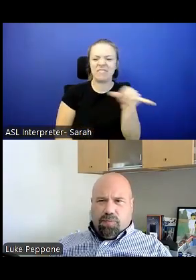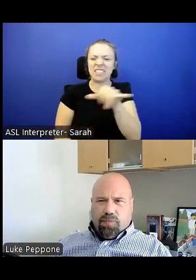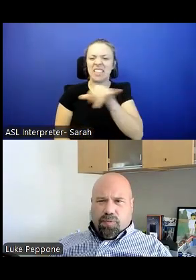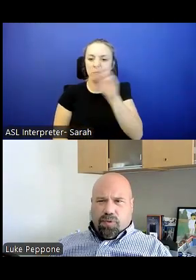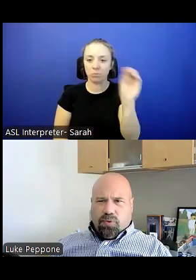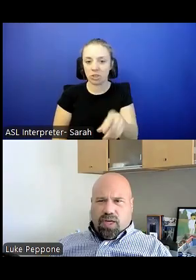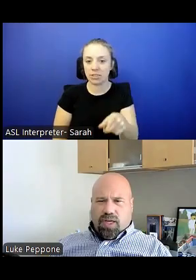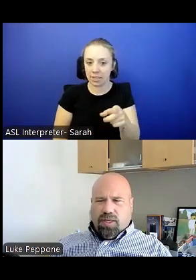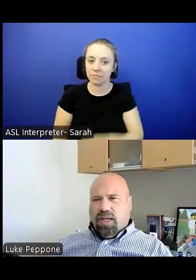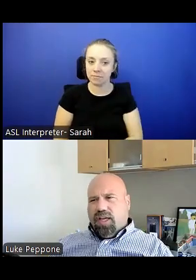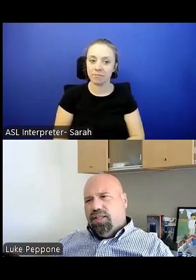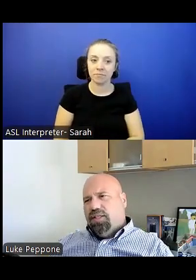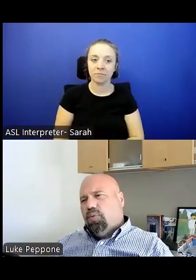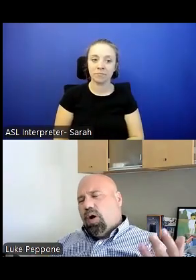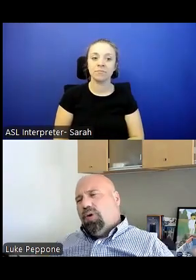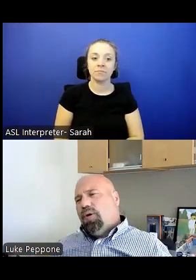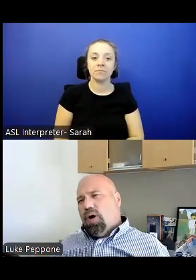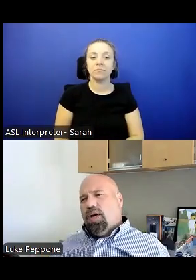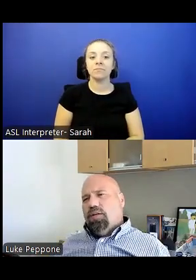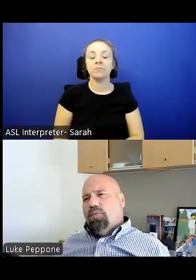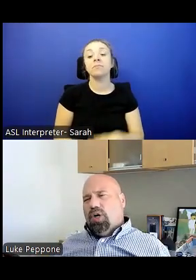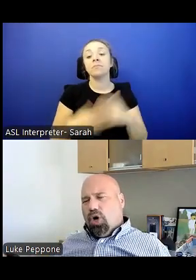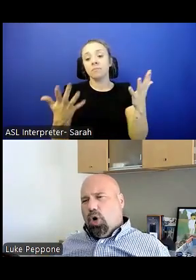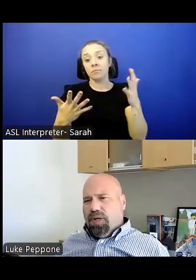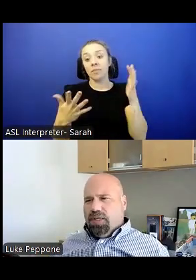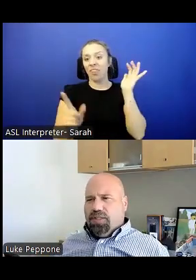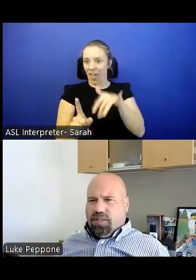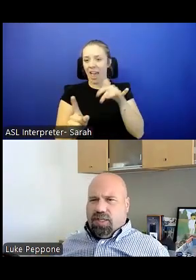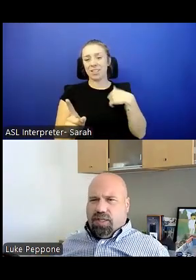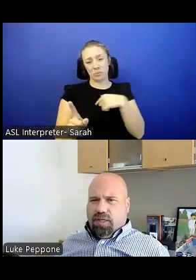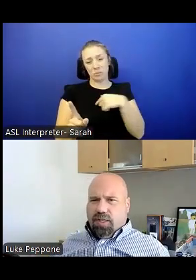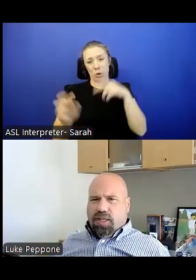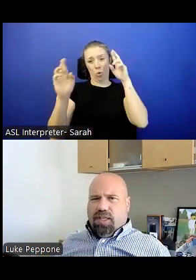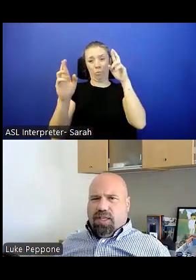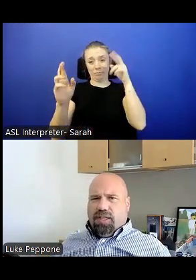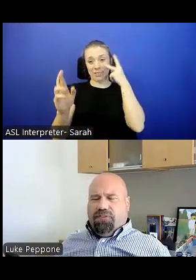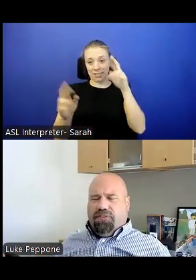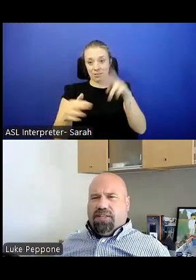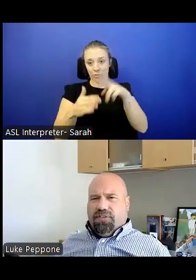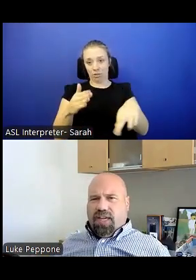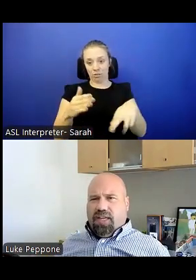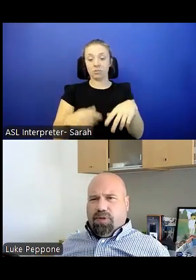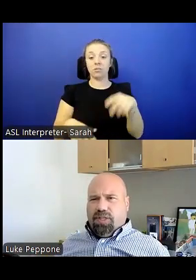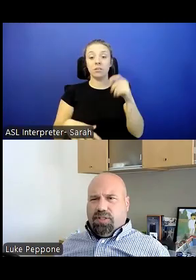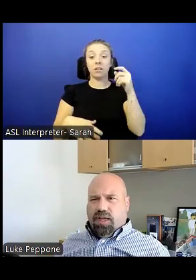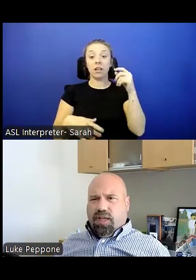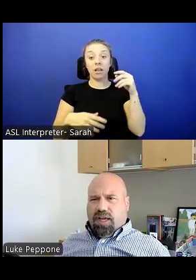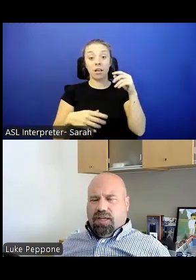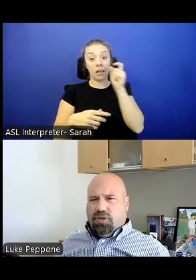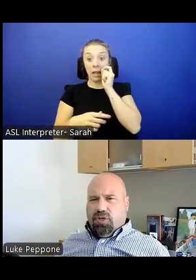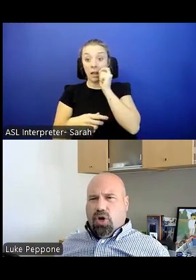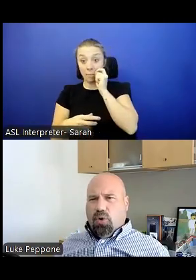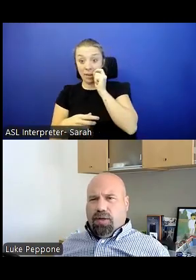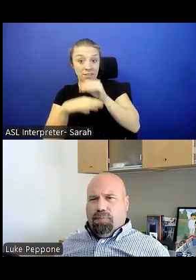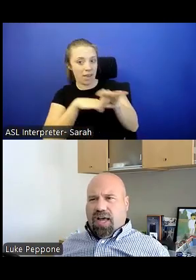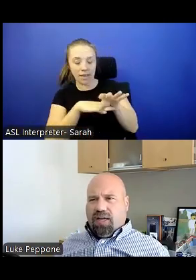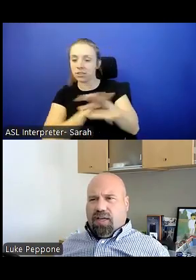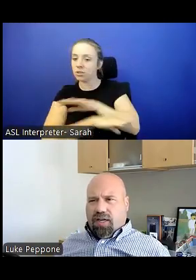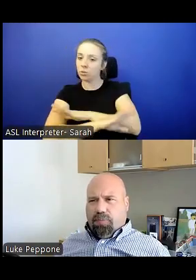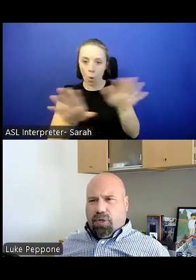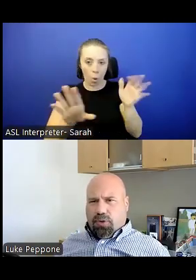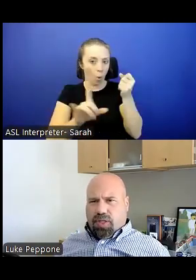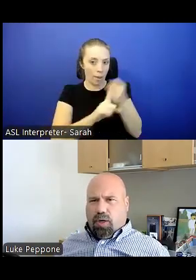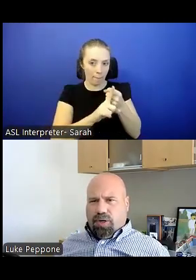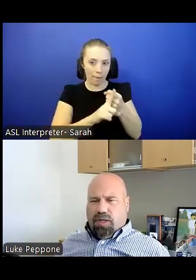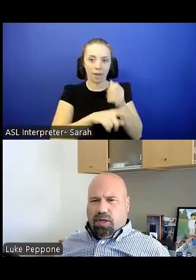here. Okay. And this is what we're hoping to see, that the effect of cannabis has no impact